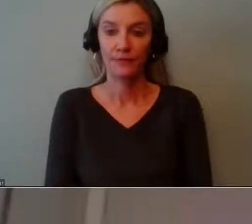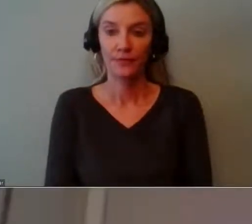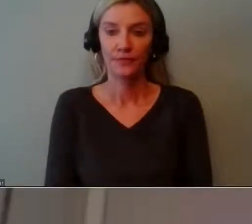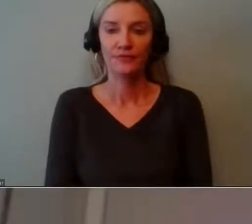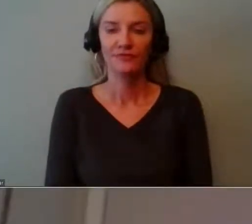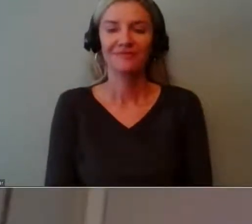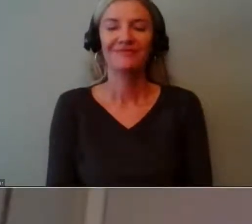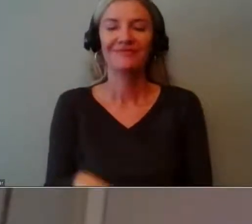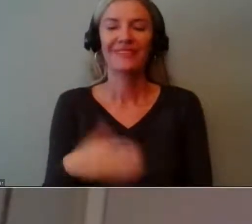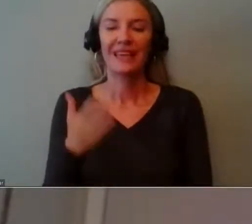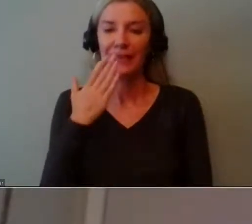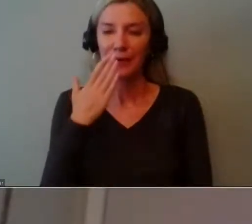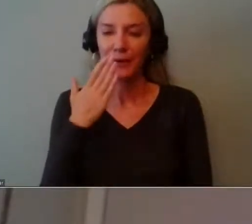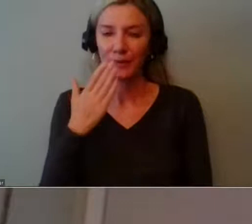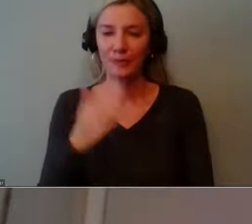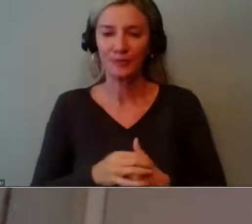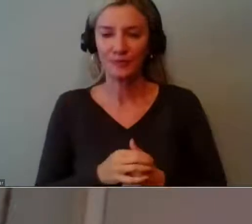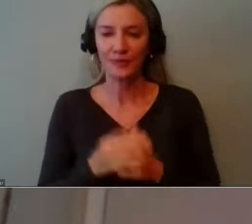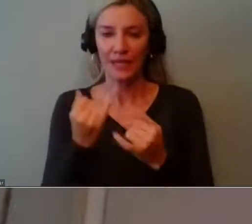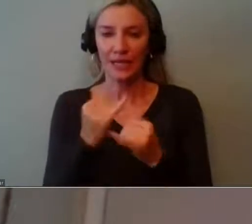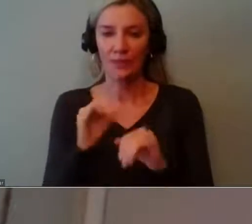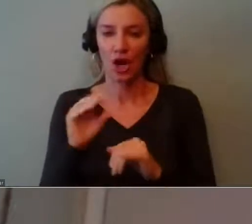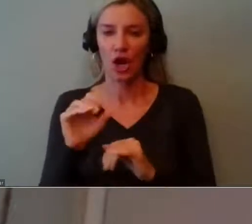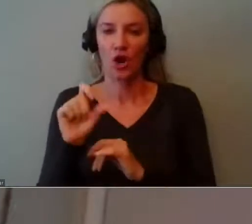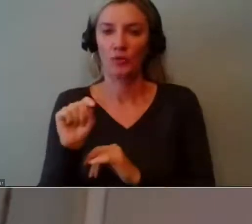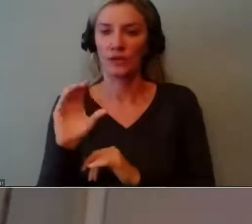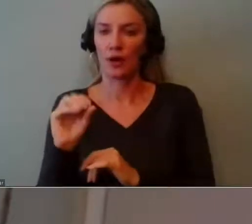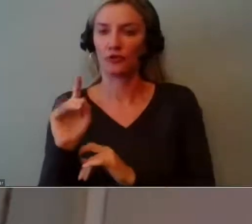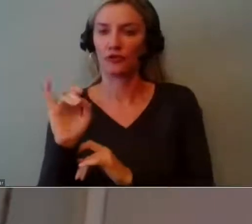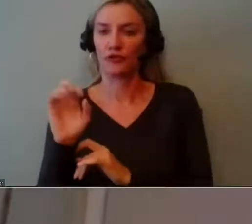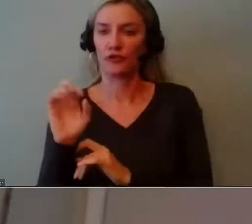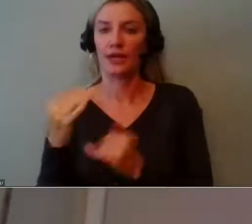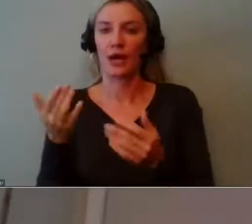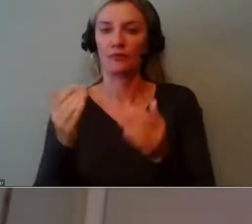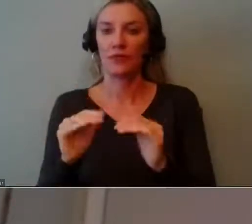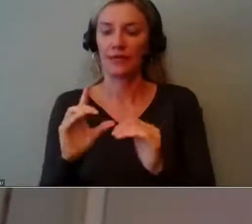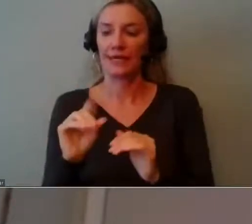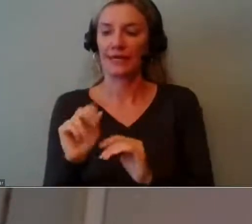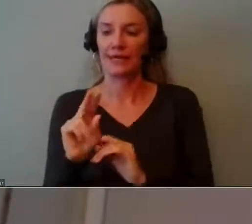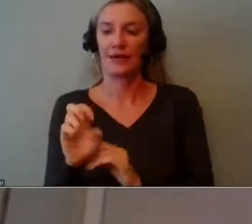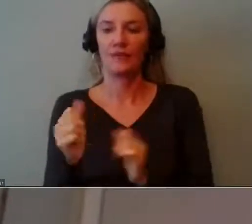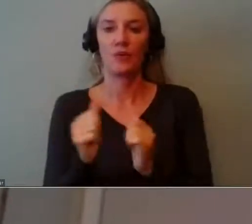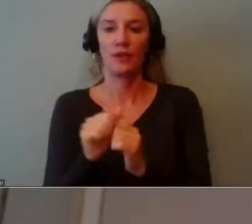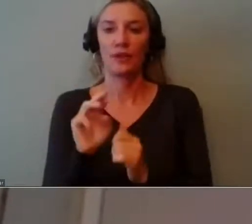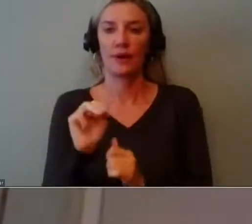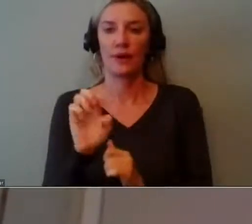And thank you, Independent Coast Observer. Let's move on to Dave with Mendocino Voice.